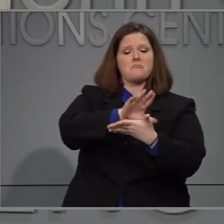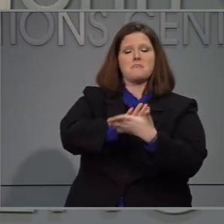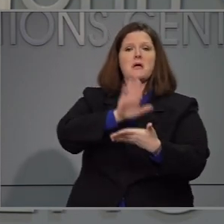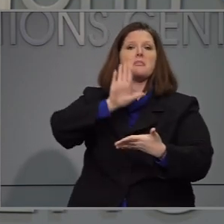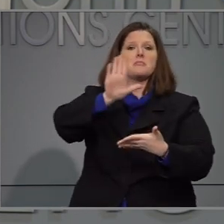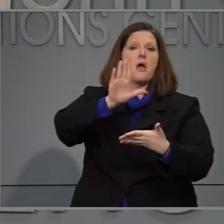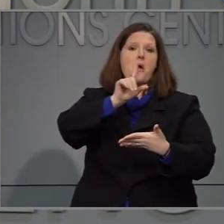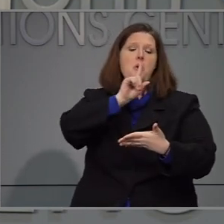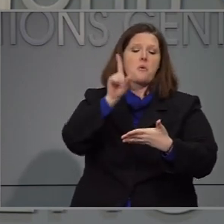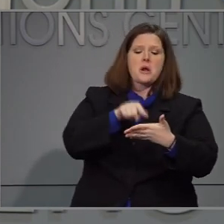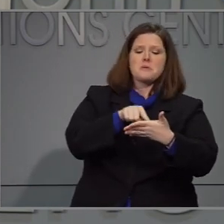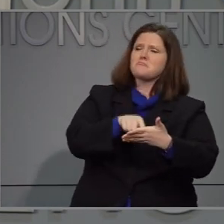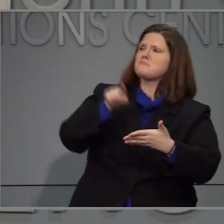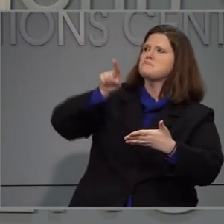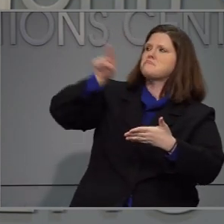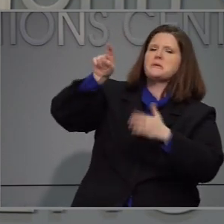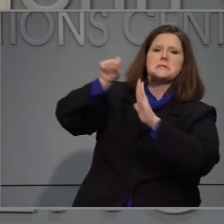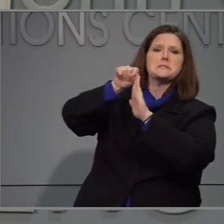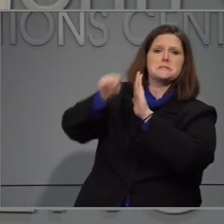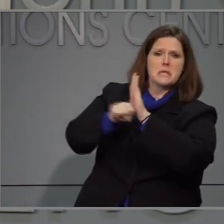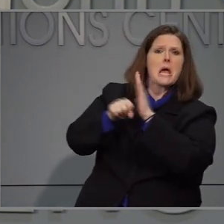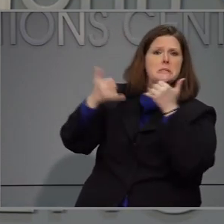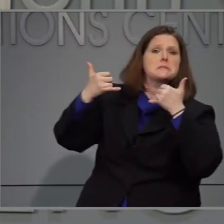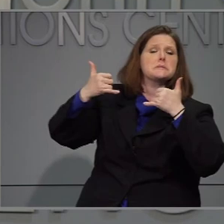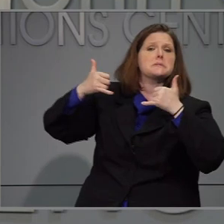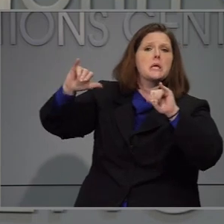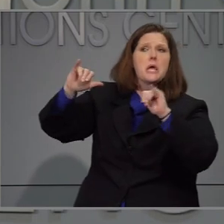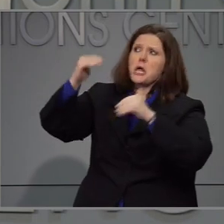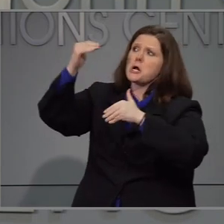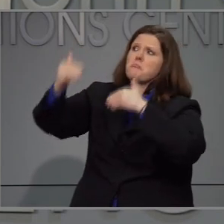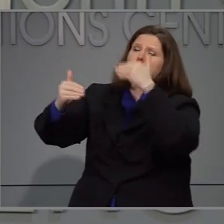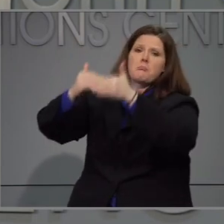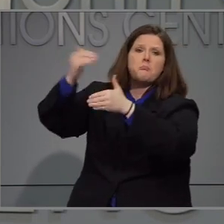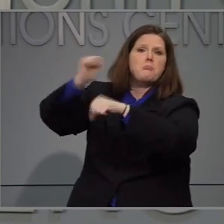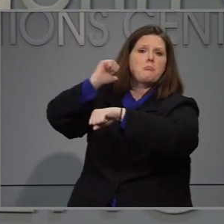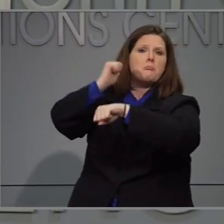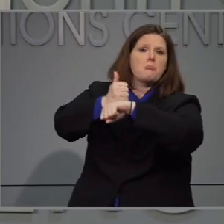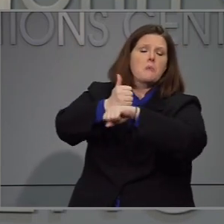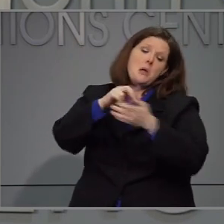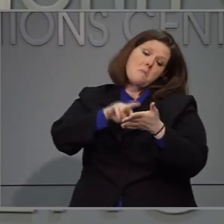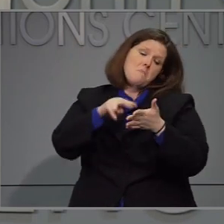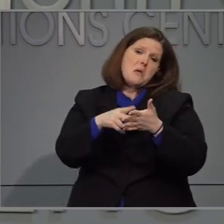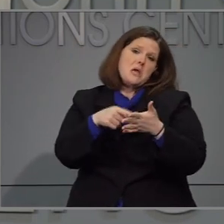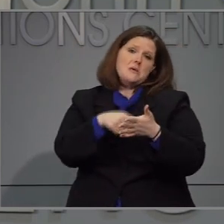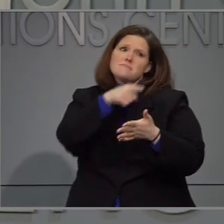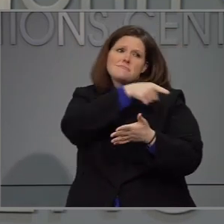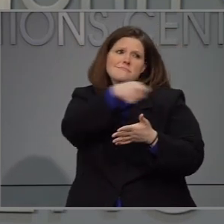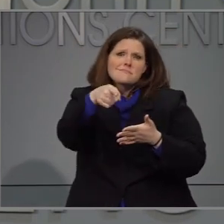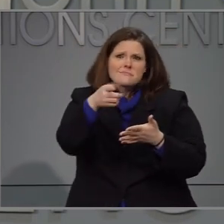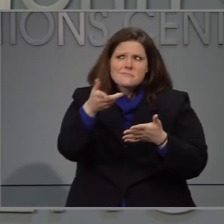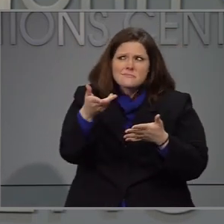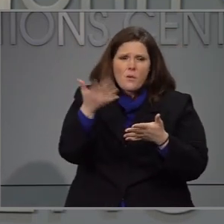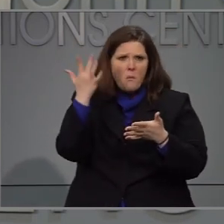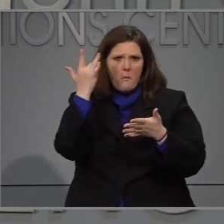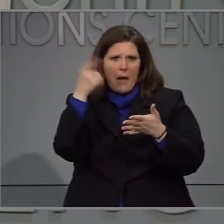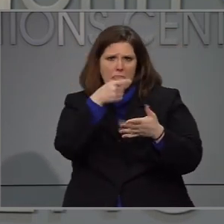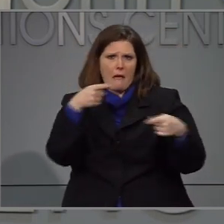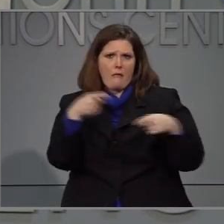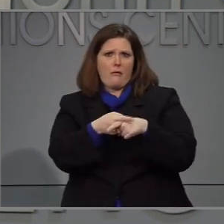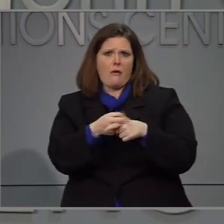order was still in effect. So there was no need to cause that kind of